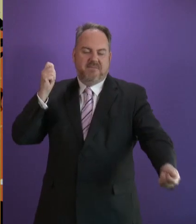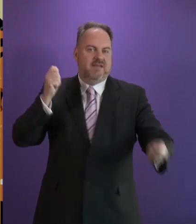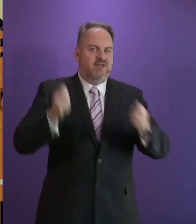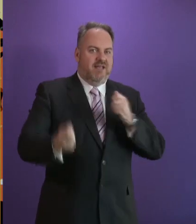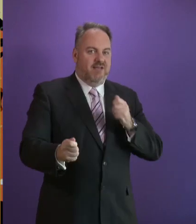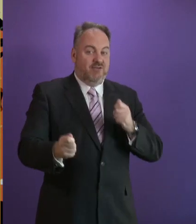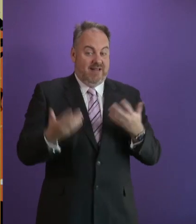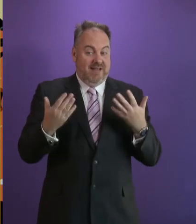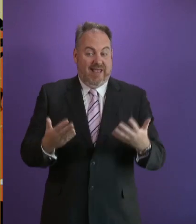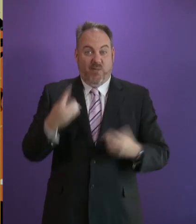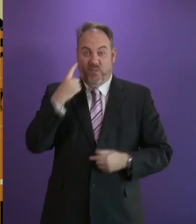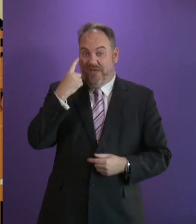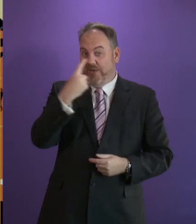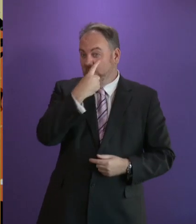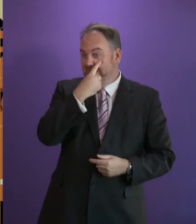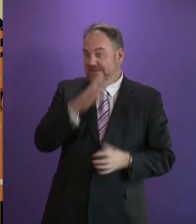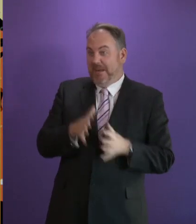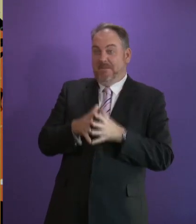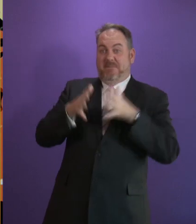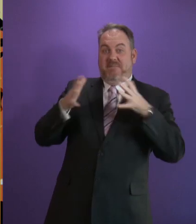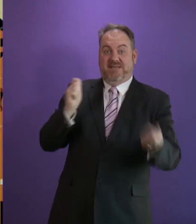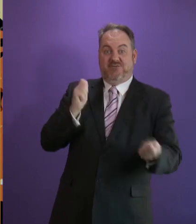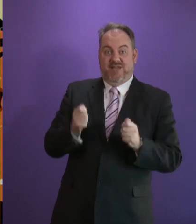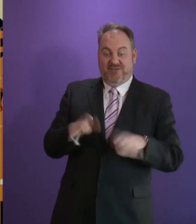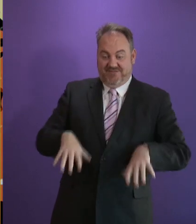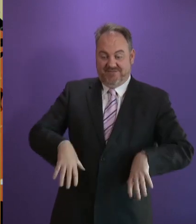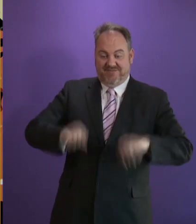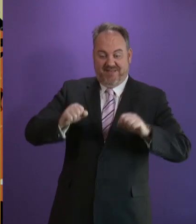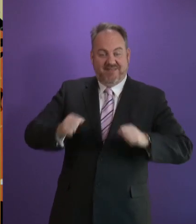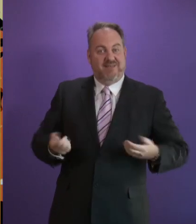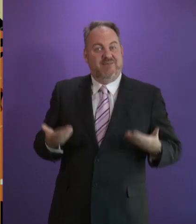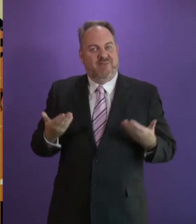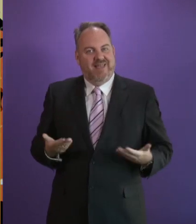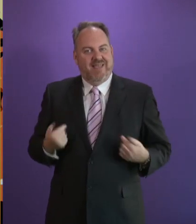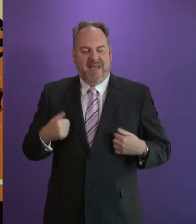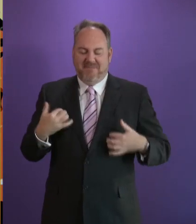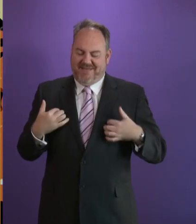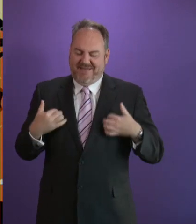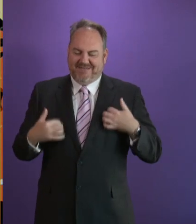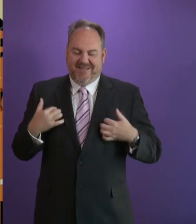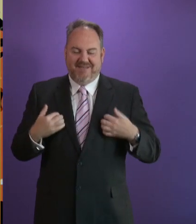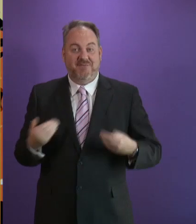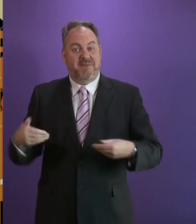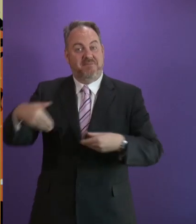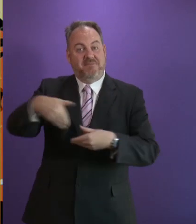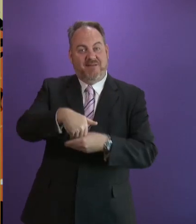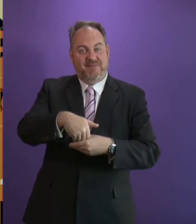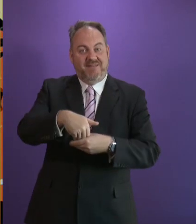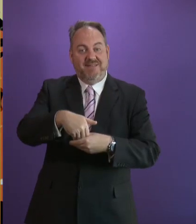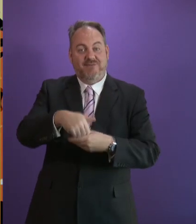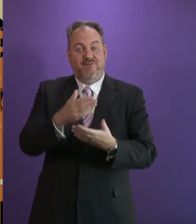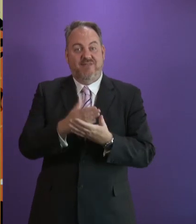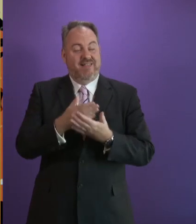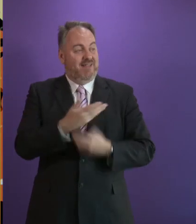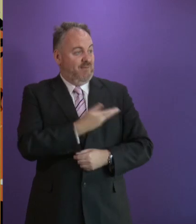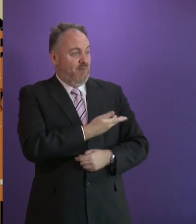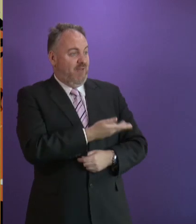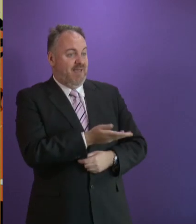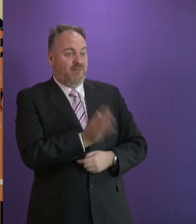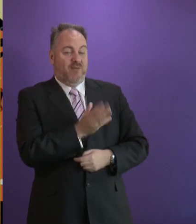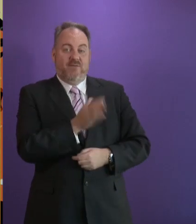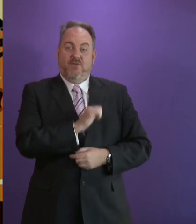of a change like this today. And I'm really excited that we can be a part of it. And on behalf of everyone at